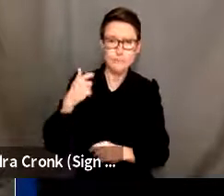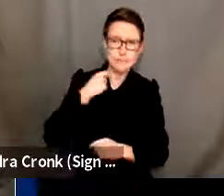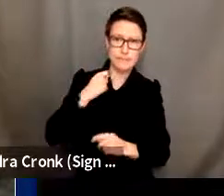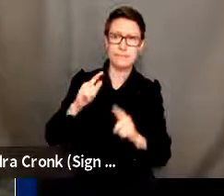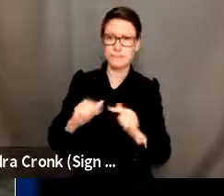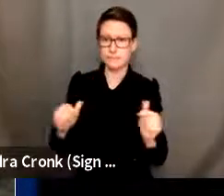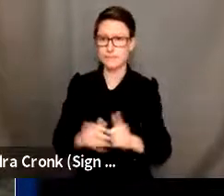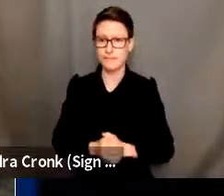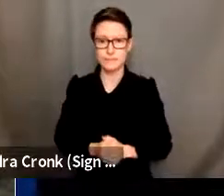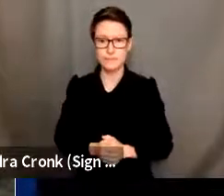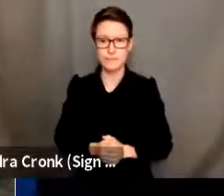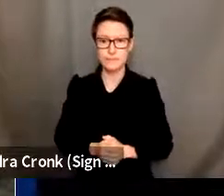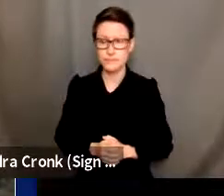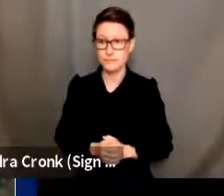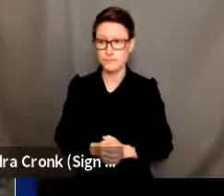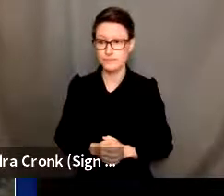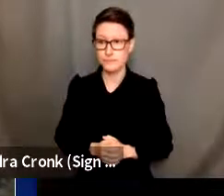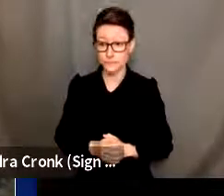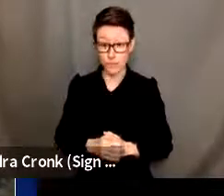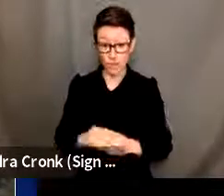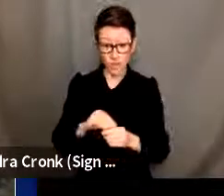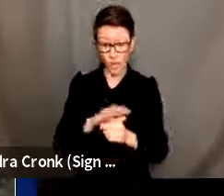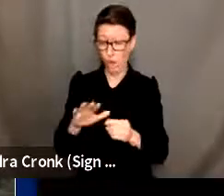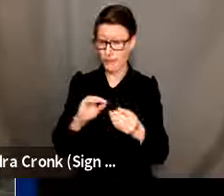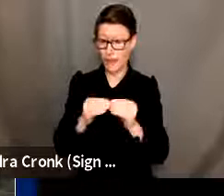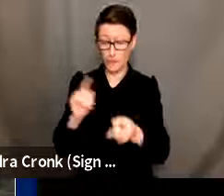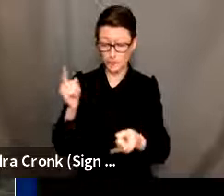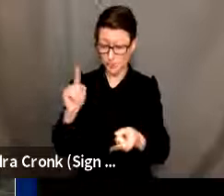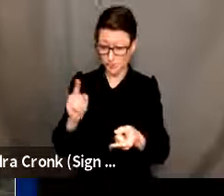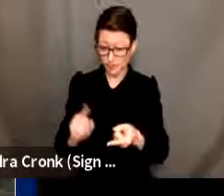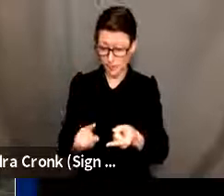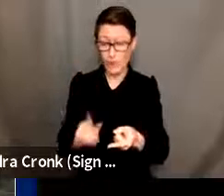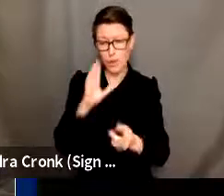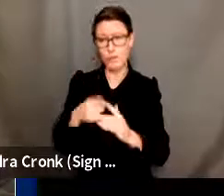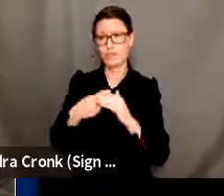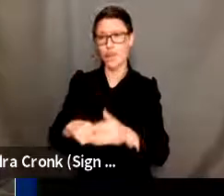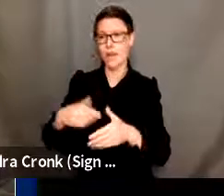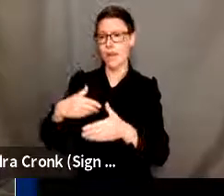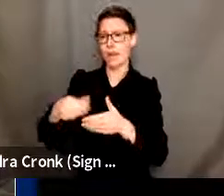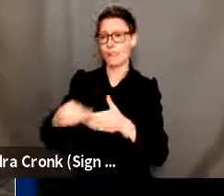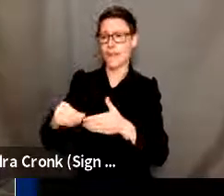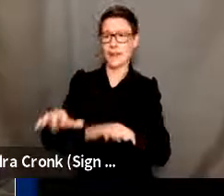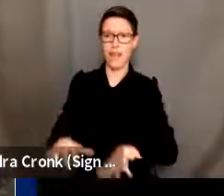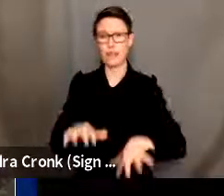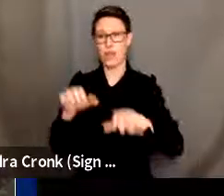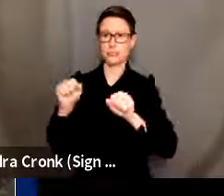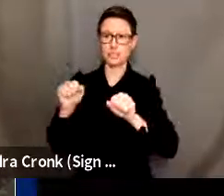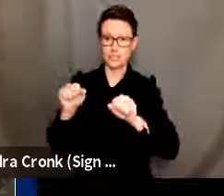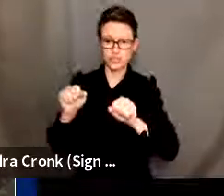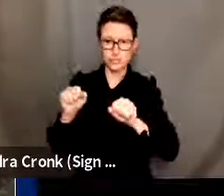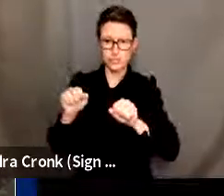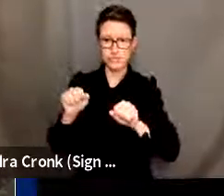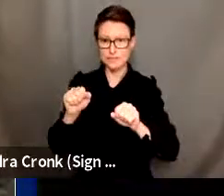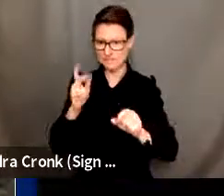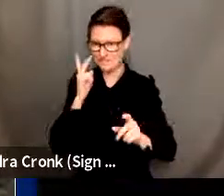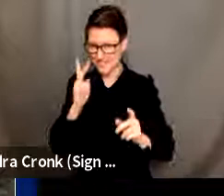As soon as things clear up a little bit, we'll also start our off-site outdoor adoptions. Once again, this shows volunteers assisting with